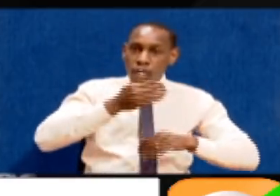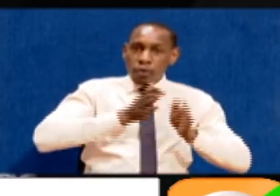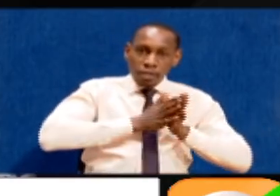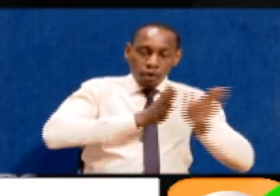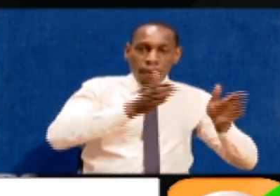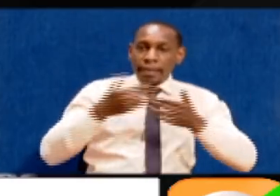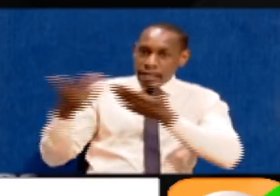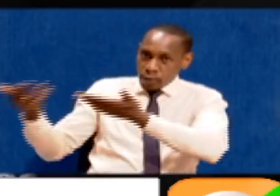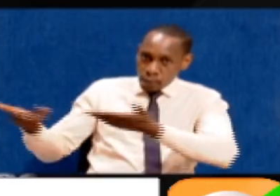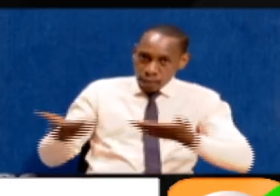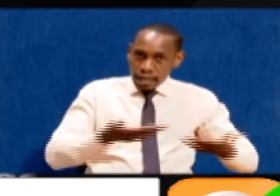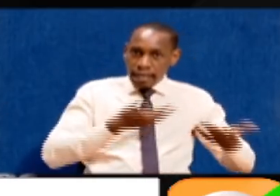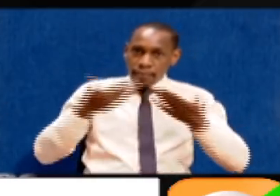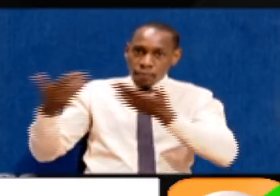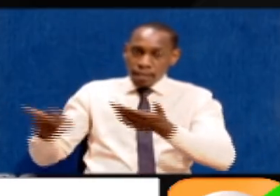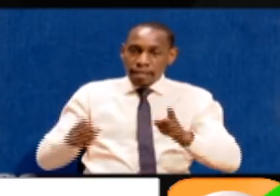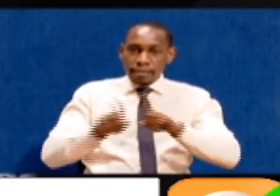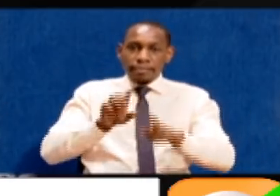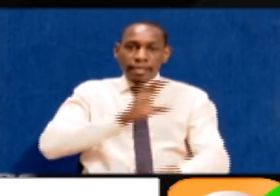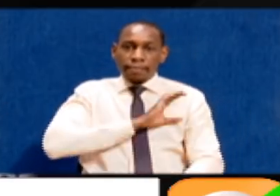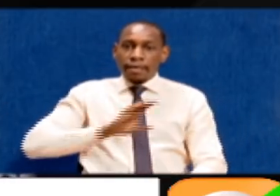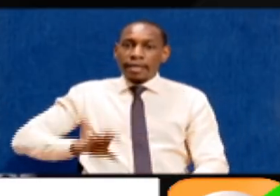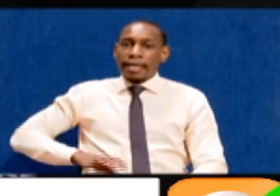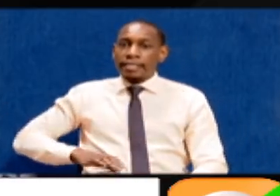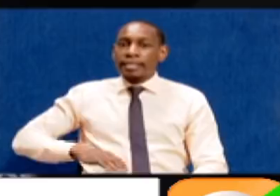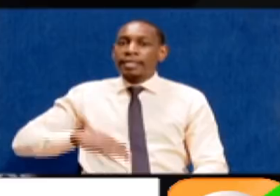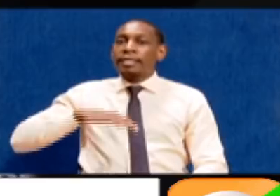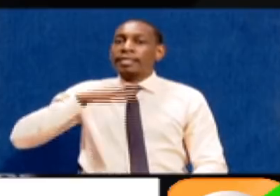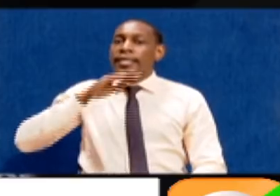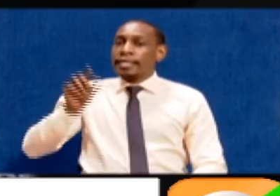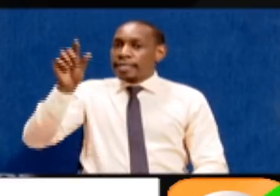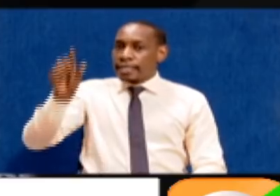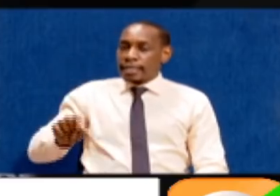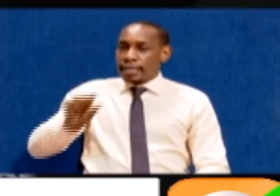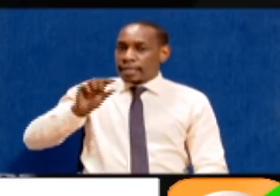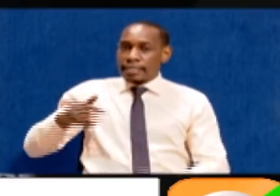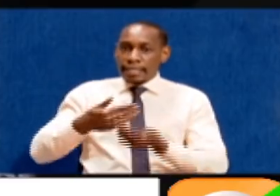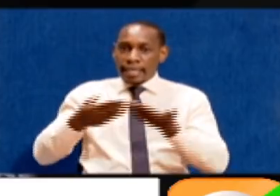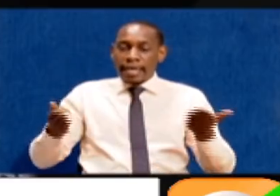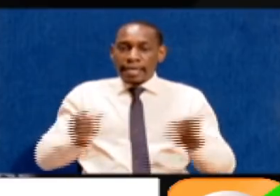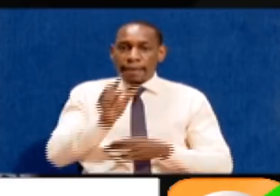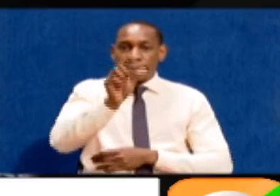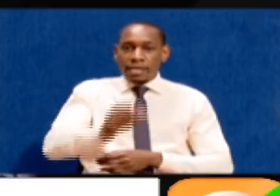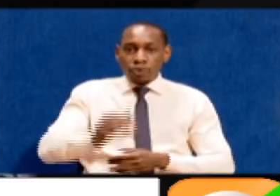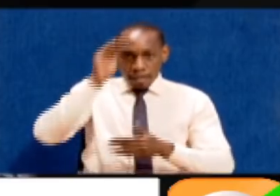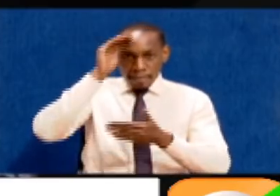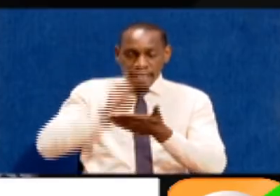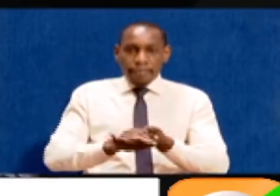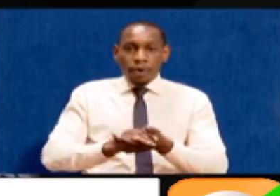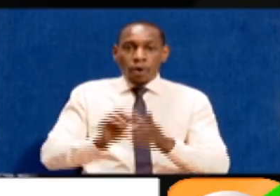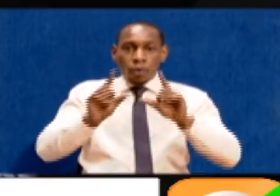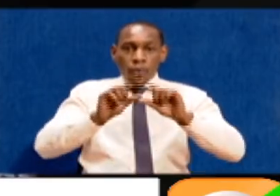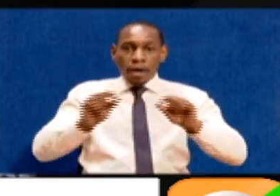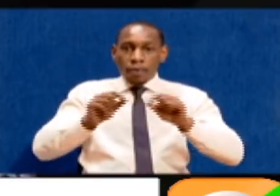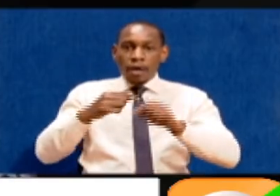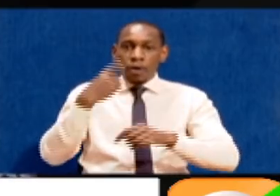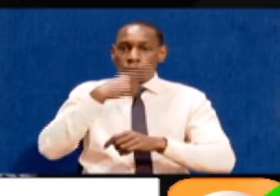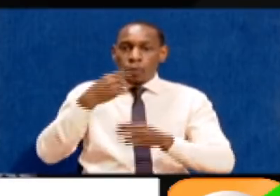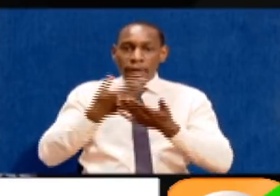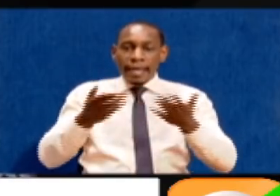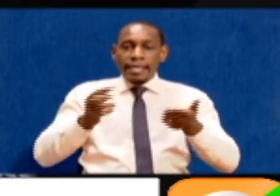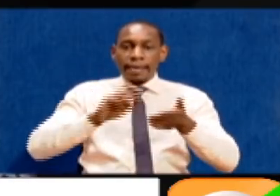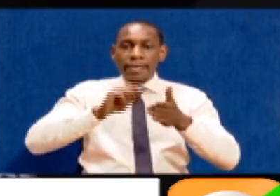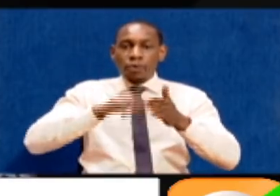because that's why Christ went to the cross, so that whosoever believes in him, and the words whosoever means everybody.